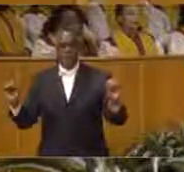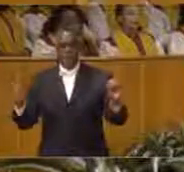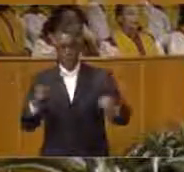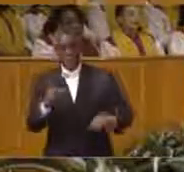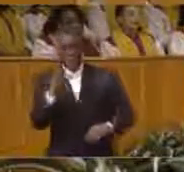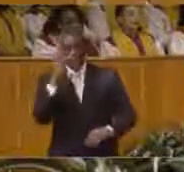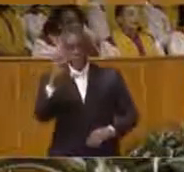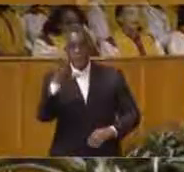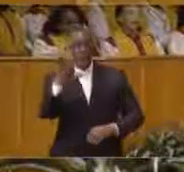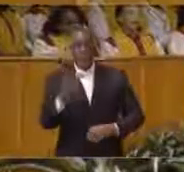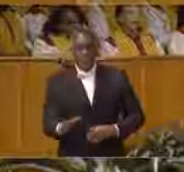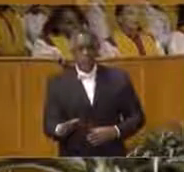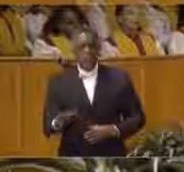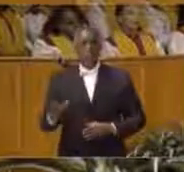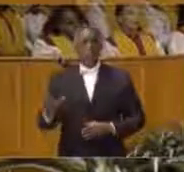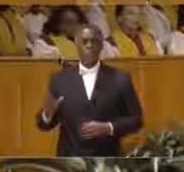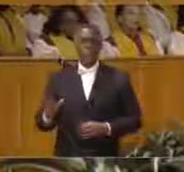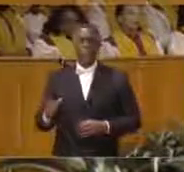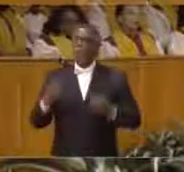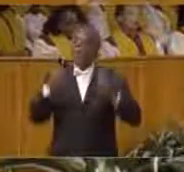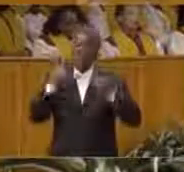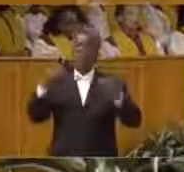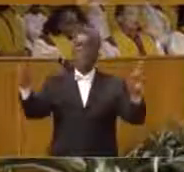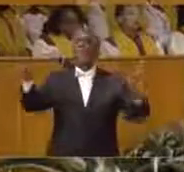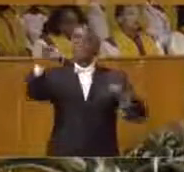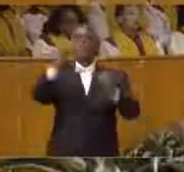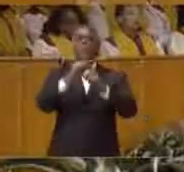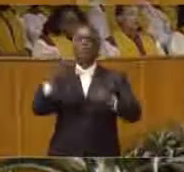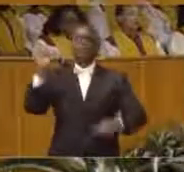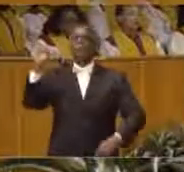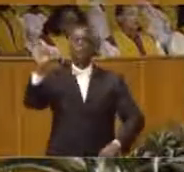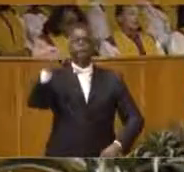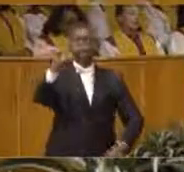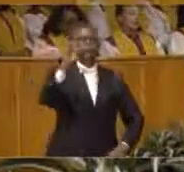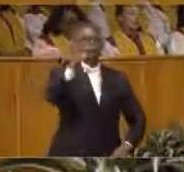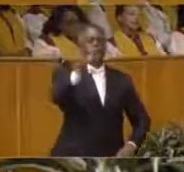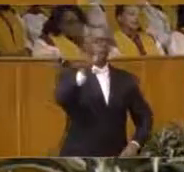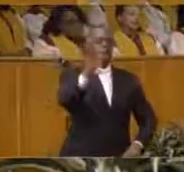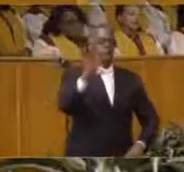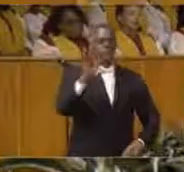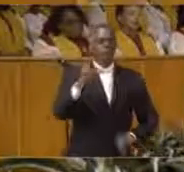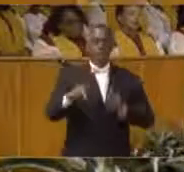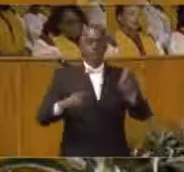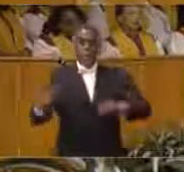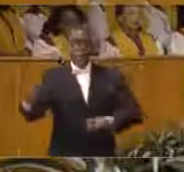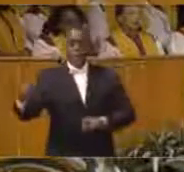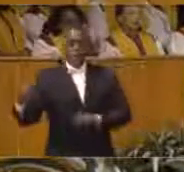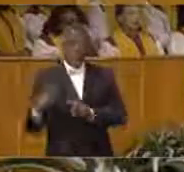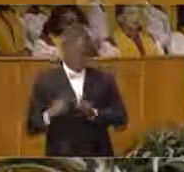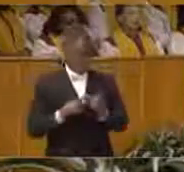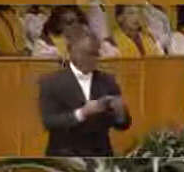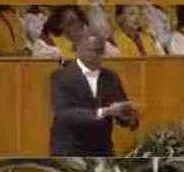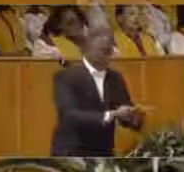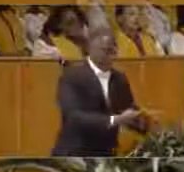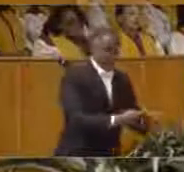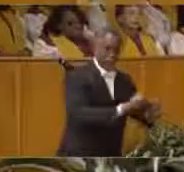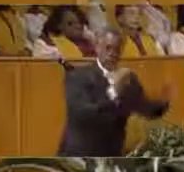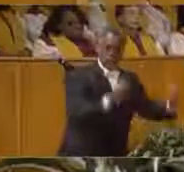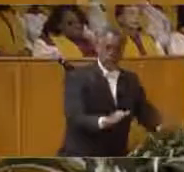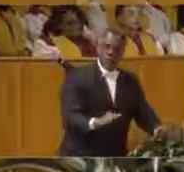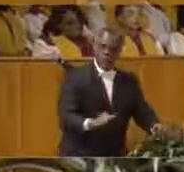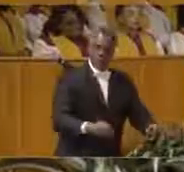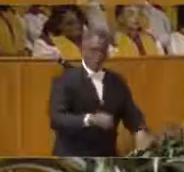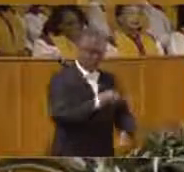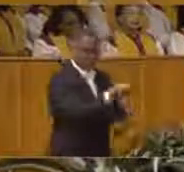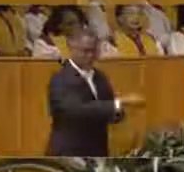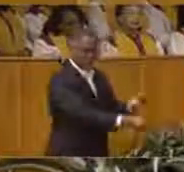Have you ever seen a preacher proclaiming the word of God and folk run up to the altar and